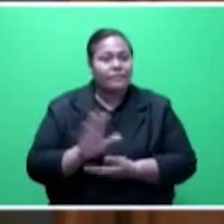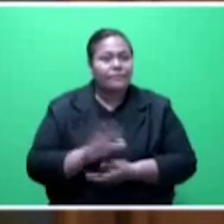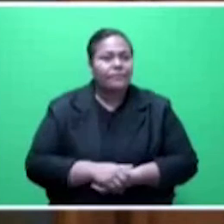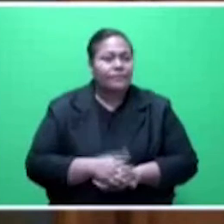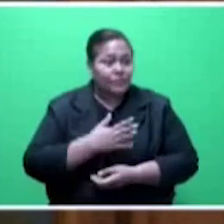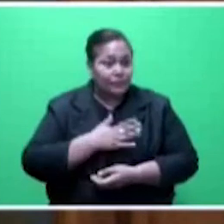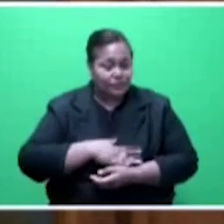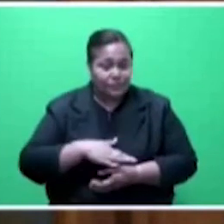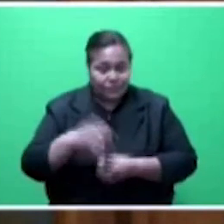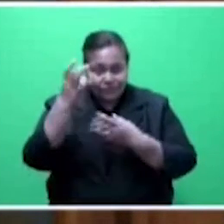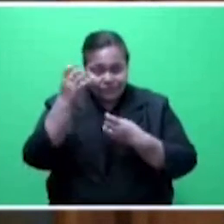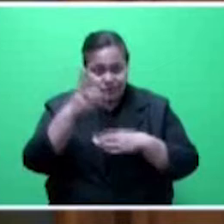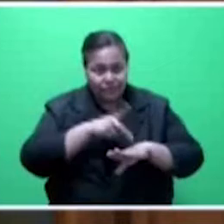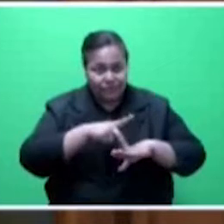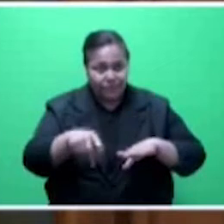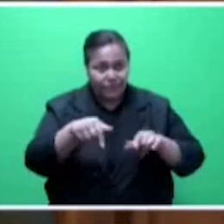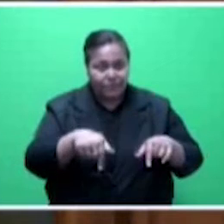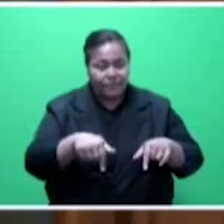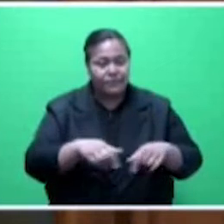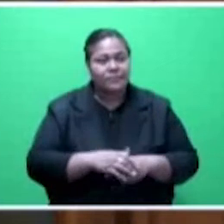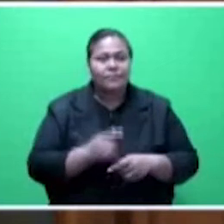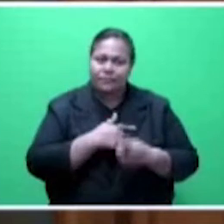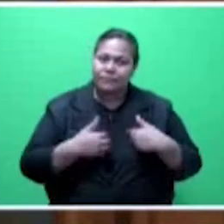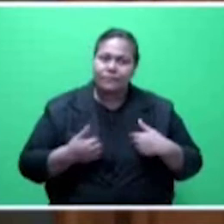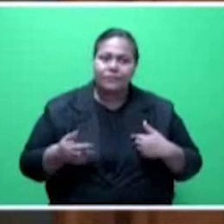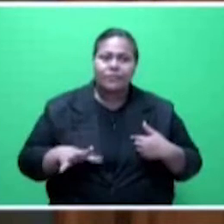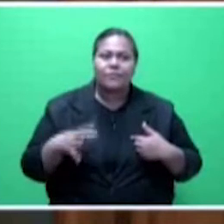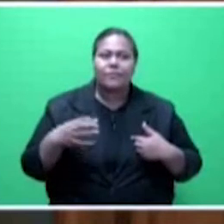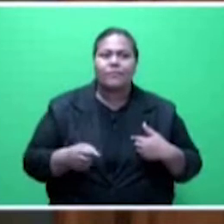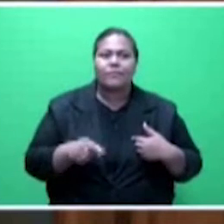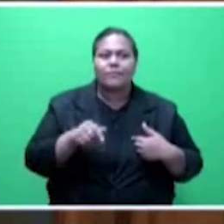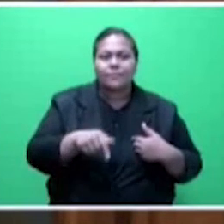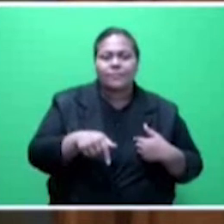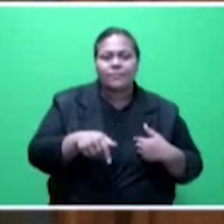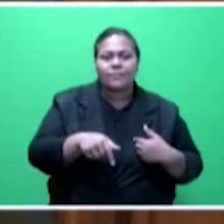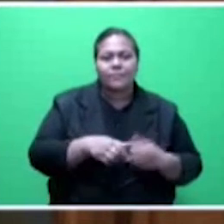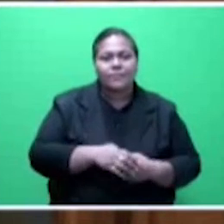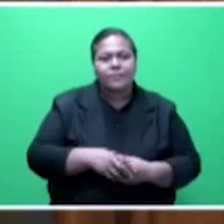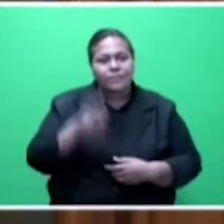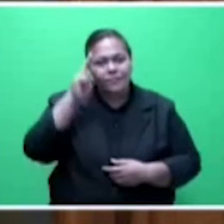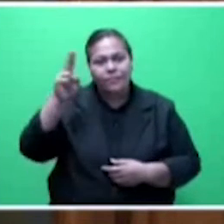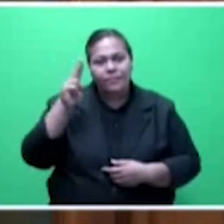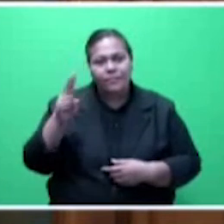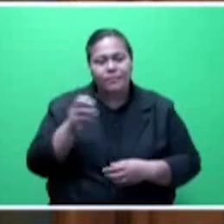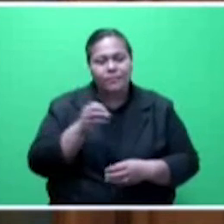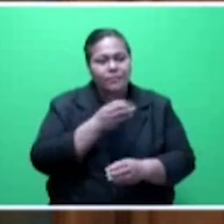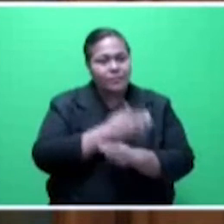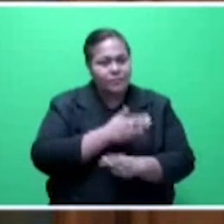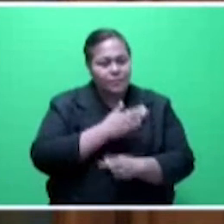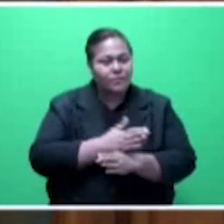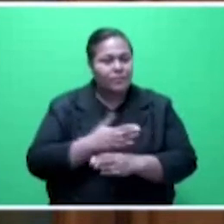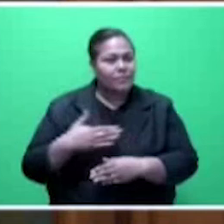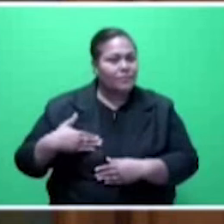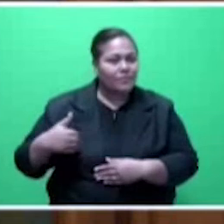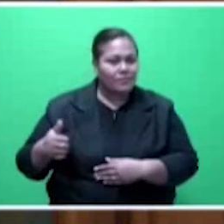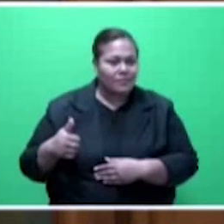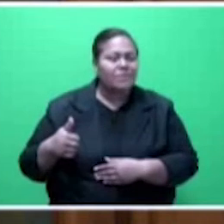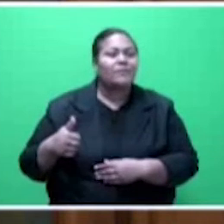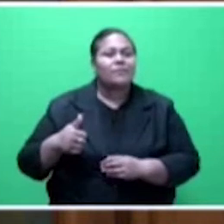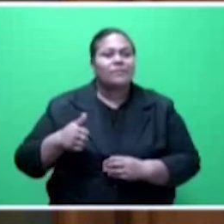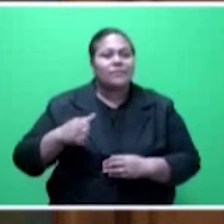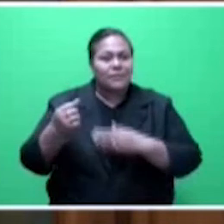to inform this August House that we already have in place the National Occupational Health and Safety Advisory